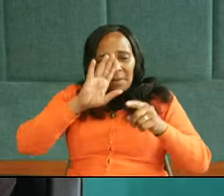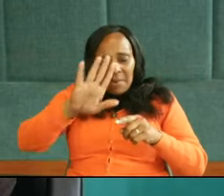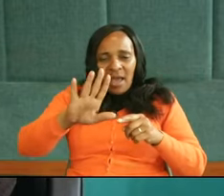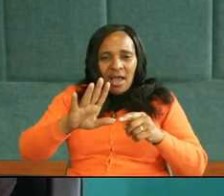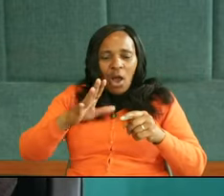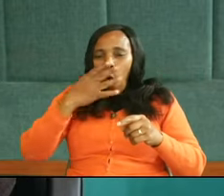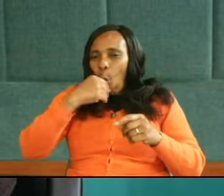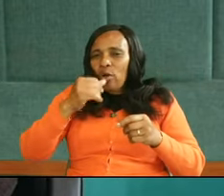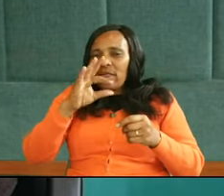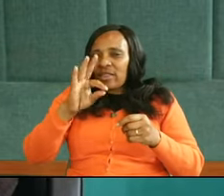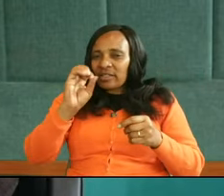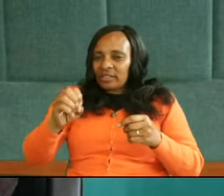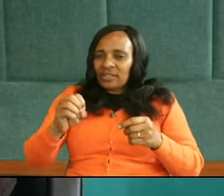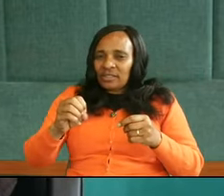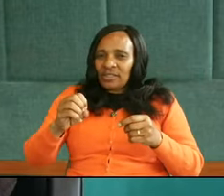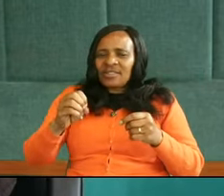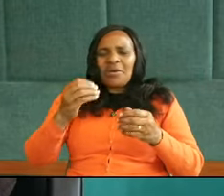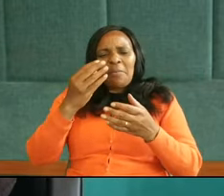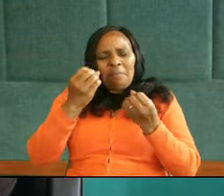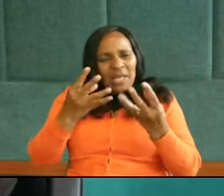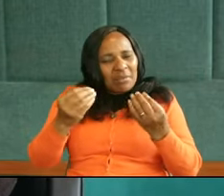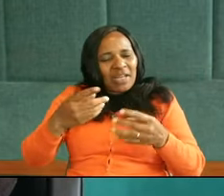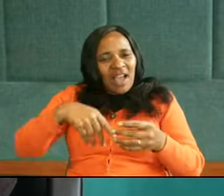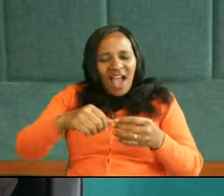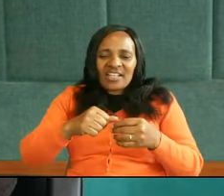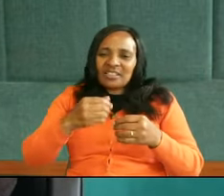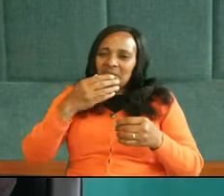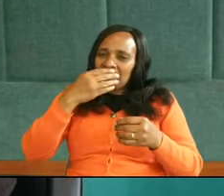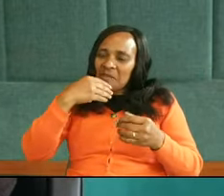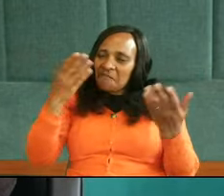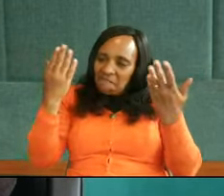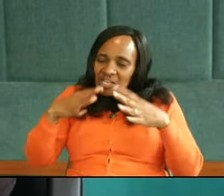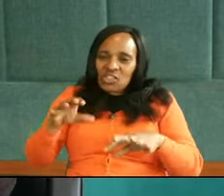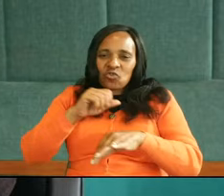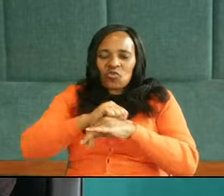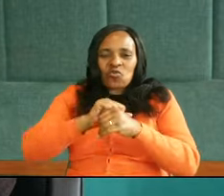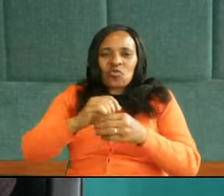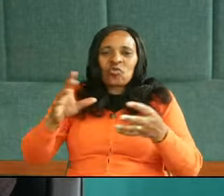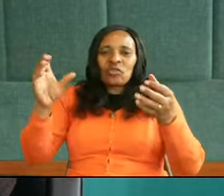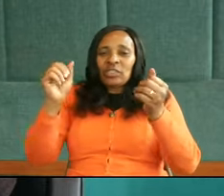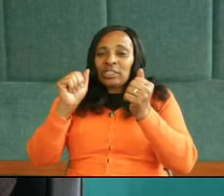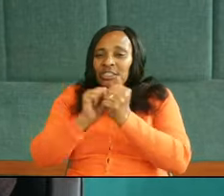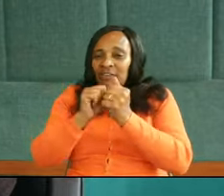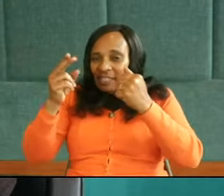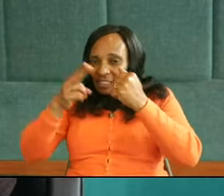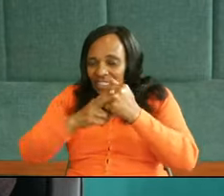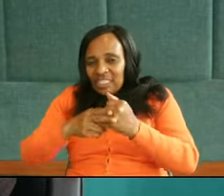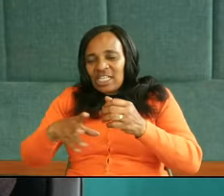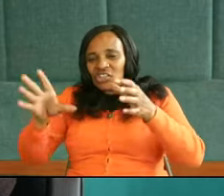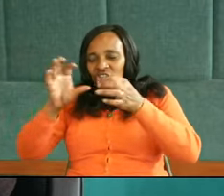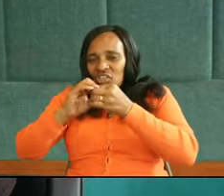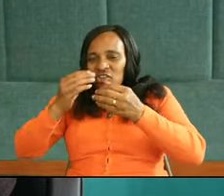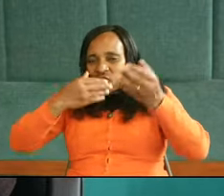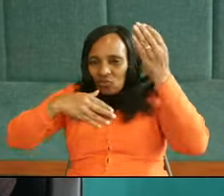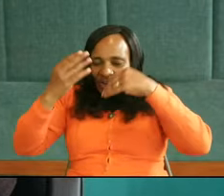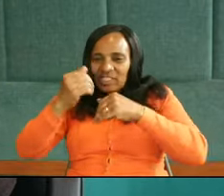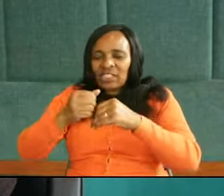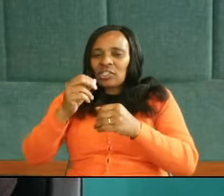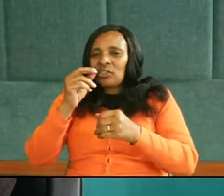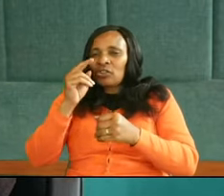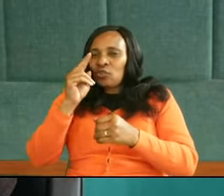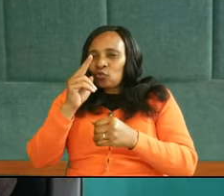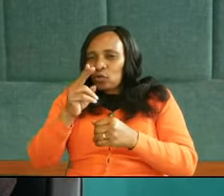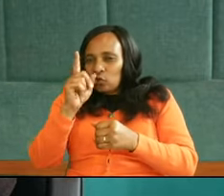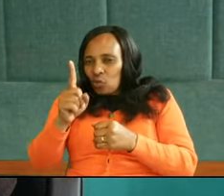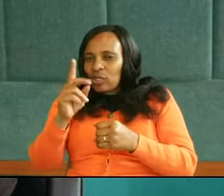us, we have this whole plan. I finished school at 17, I joined campus 18, I'm done by like 21, 22, I do